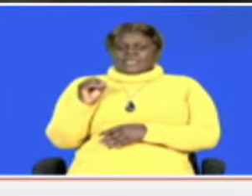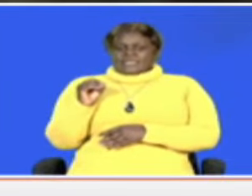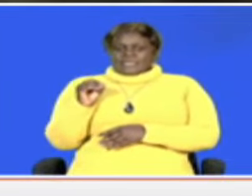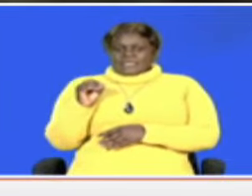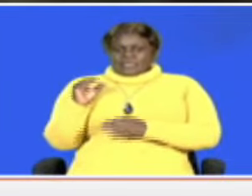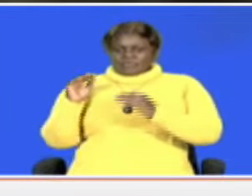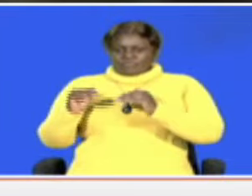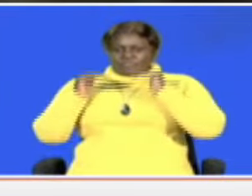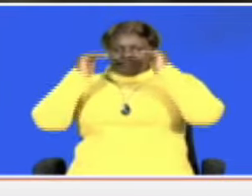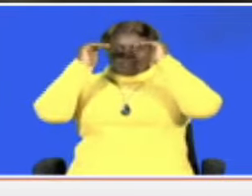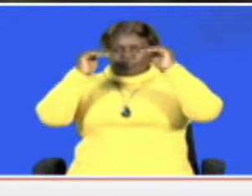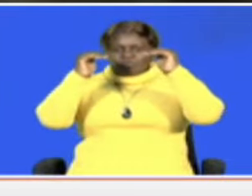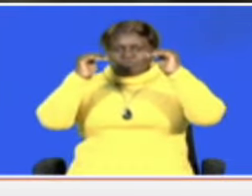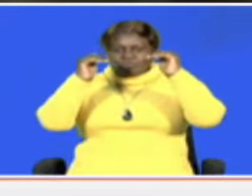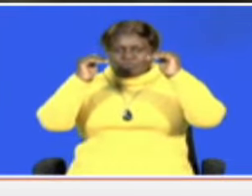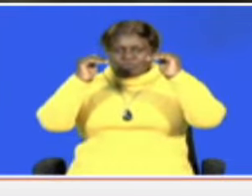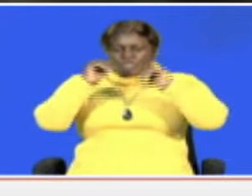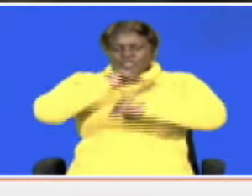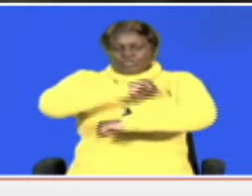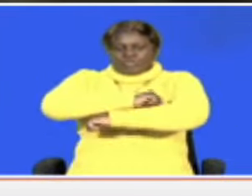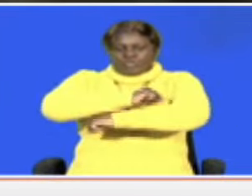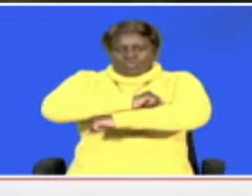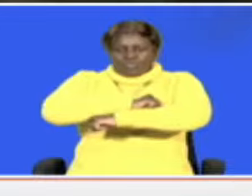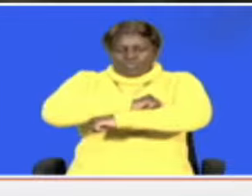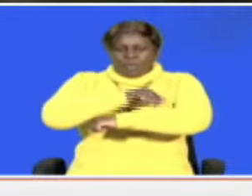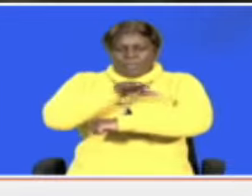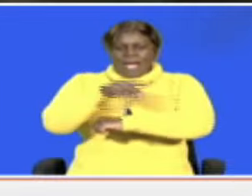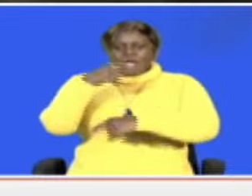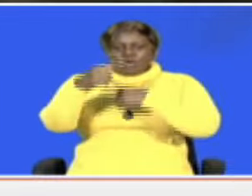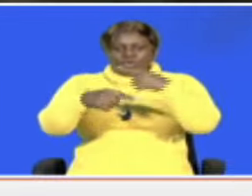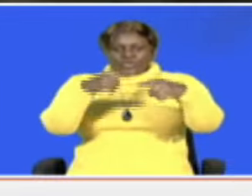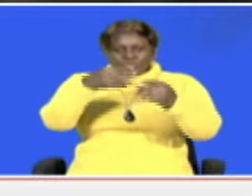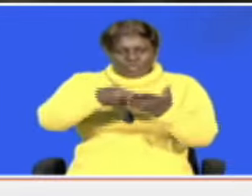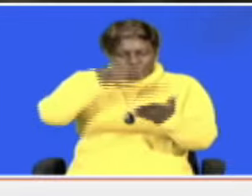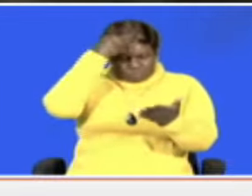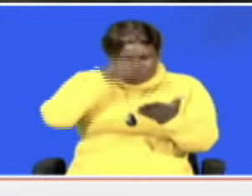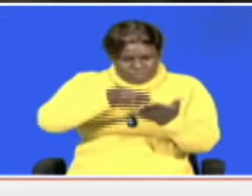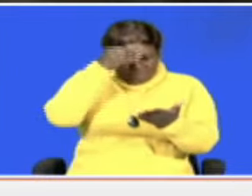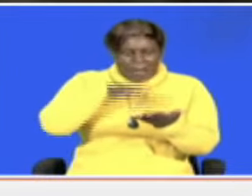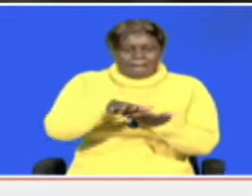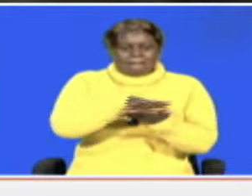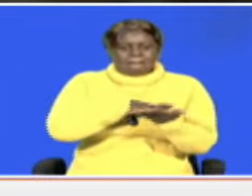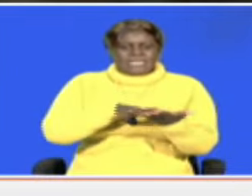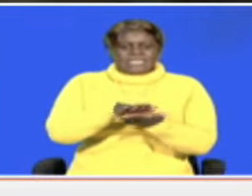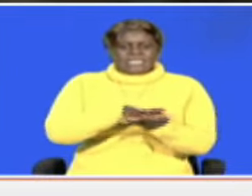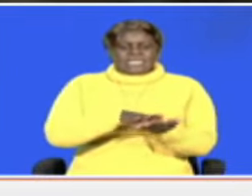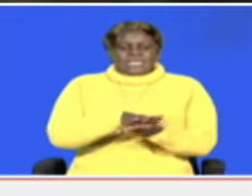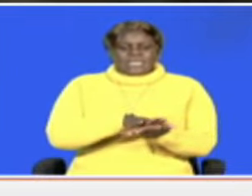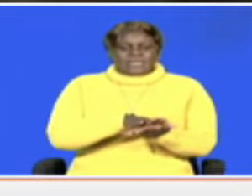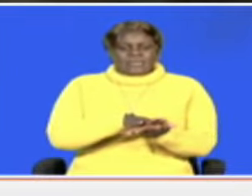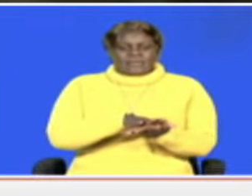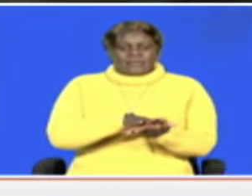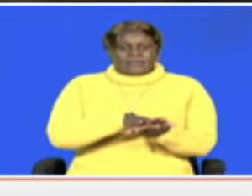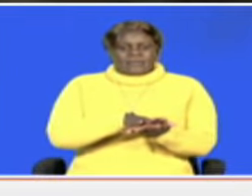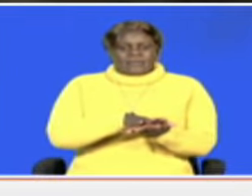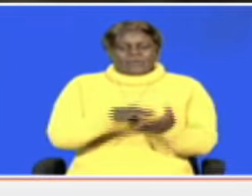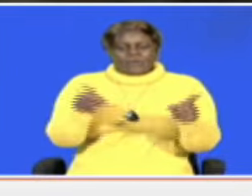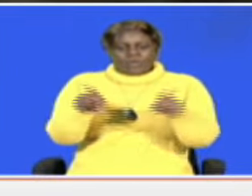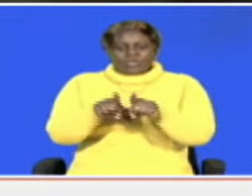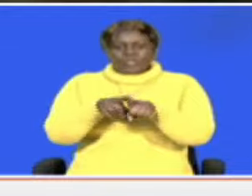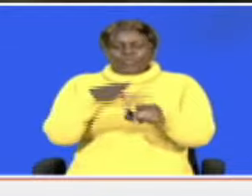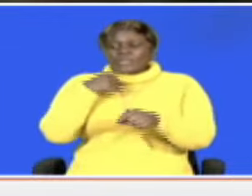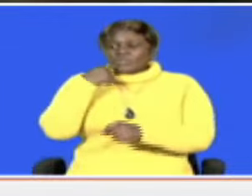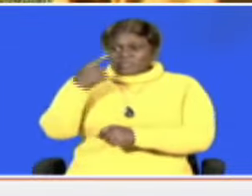to transition to mainstream schools where they are continuing with their basic education. I'd also want